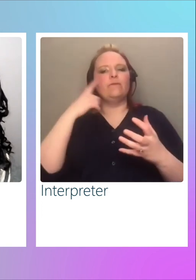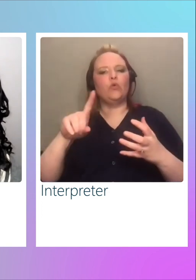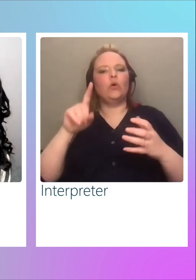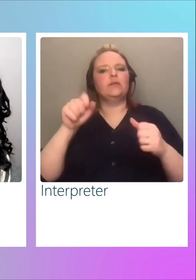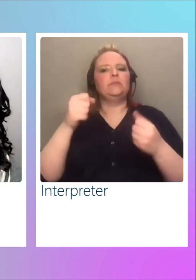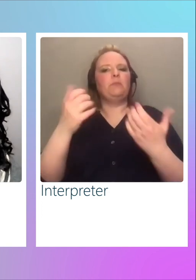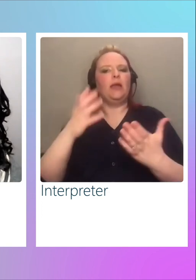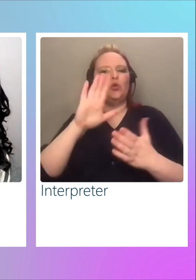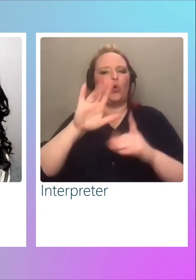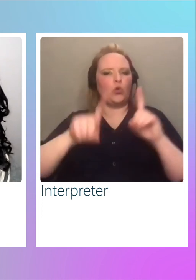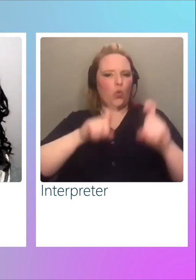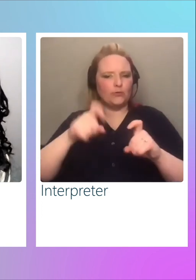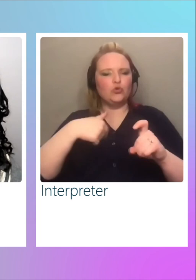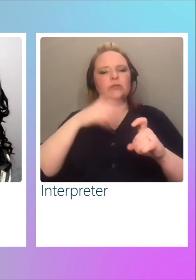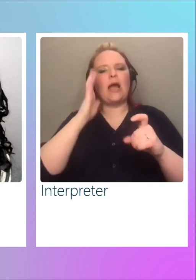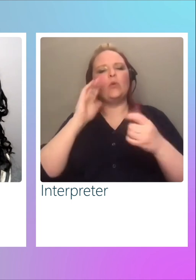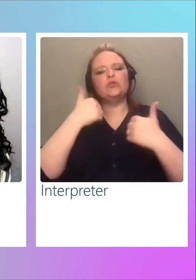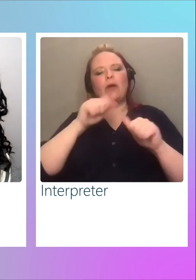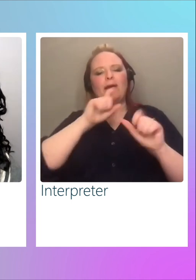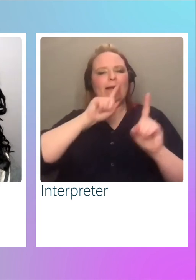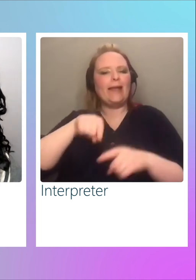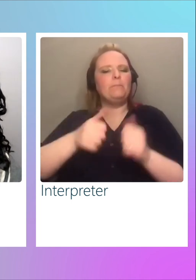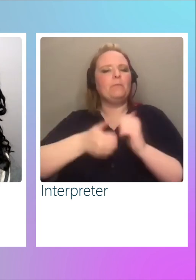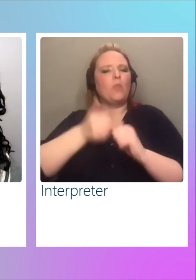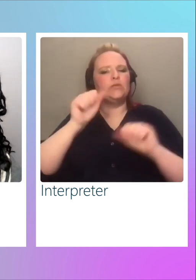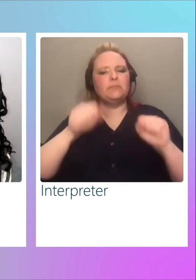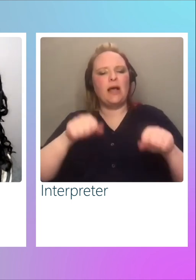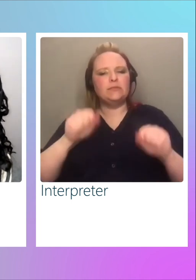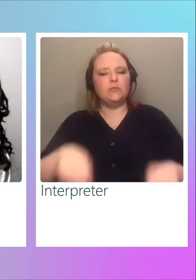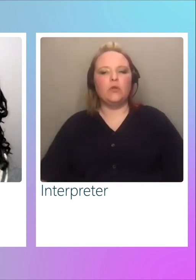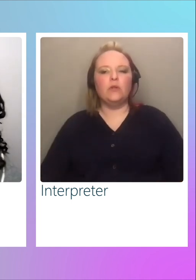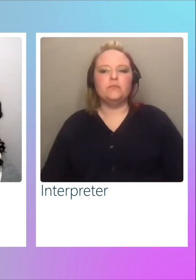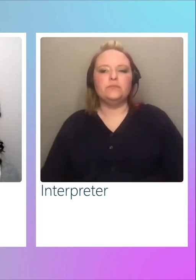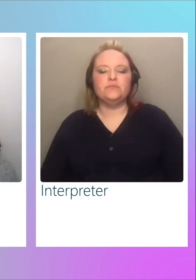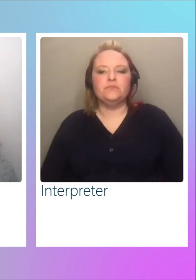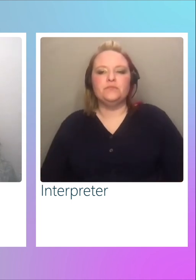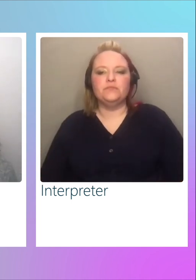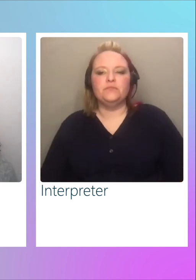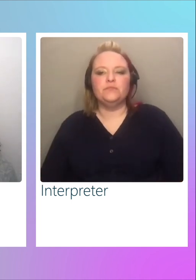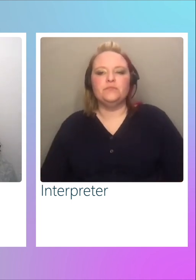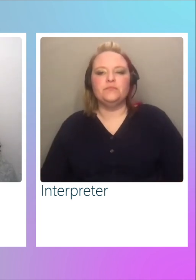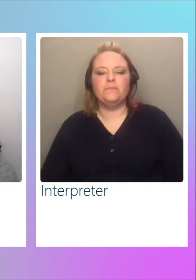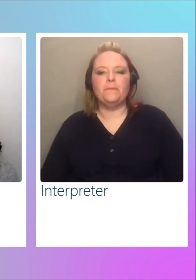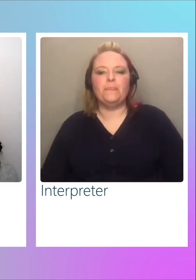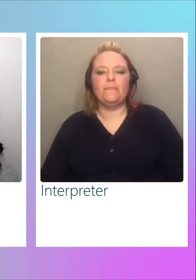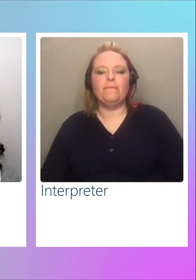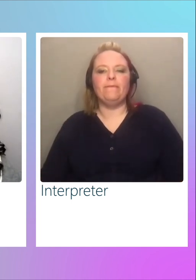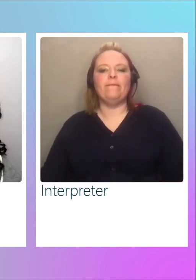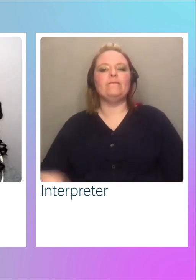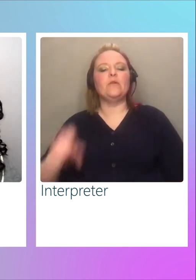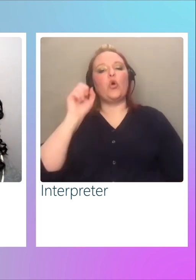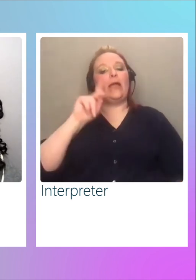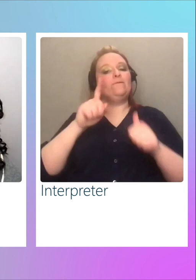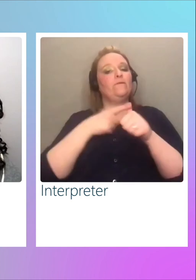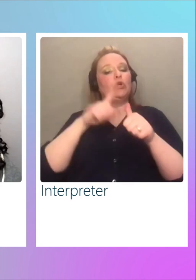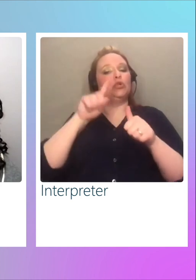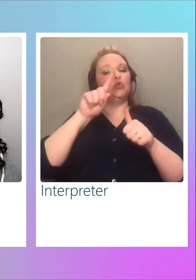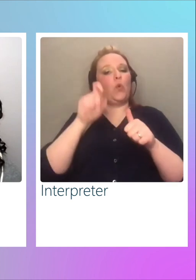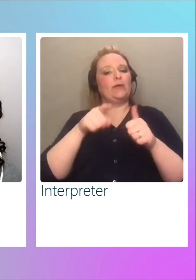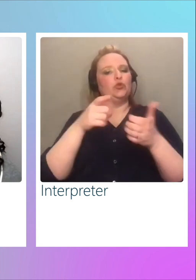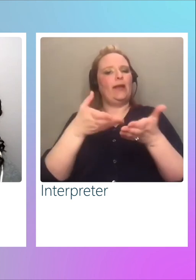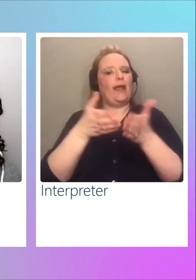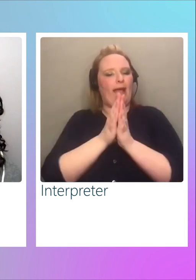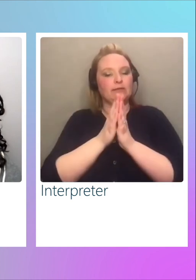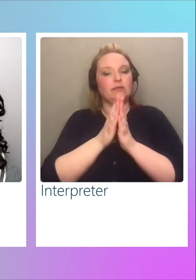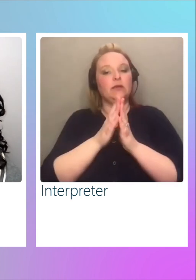submitting them. I'll try to get to as many as possible. Yeah. All right. So first question here asks,